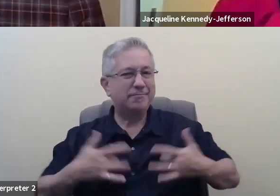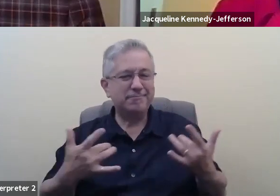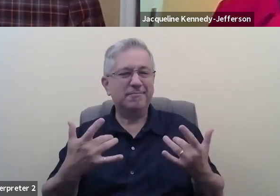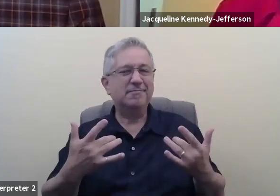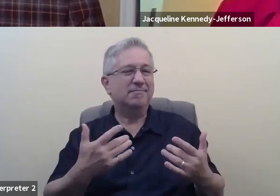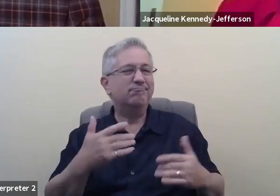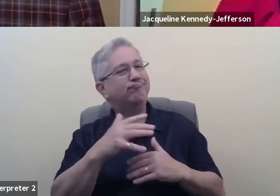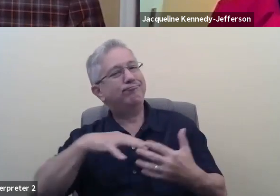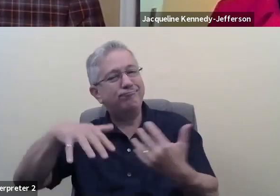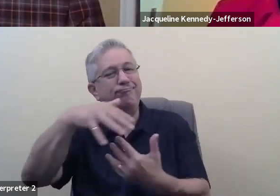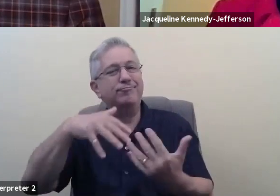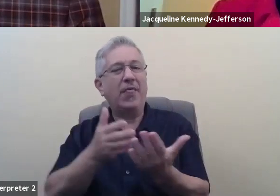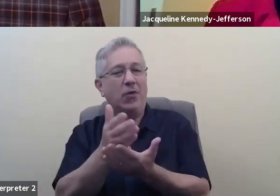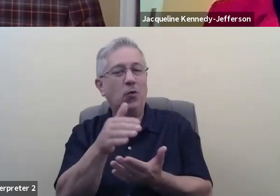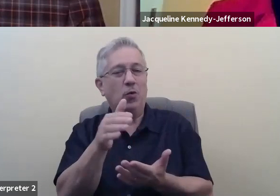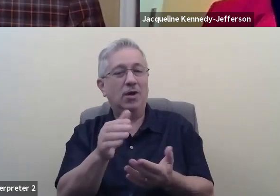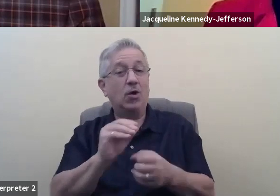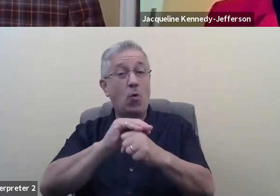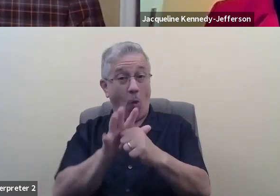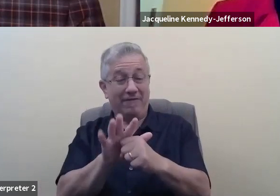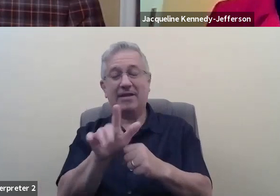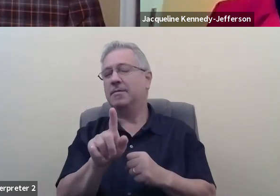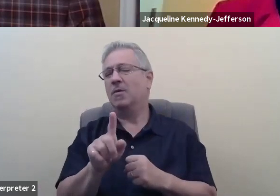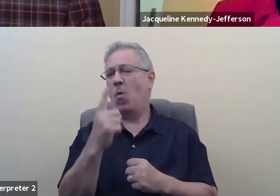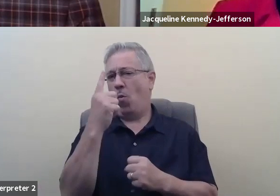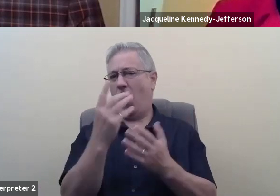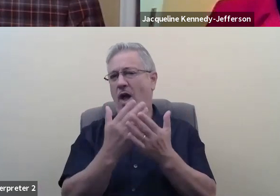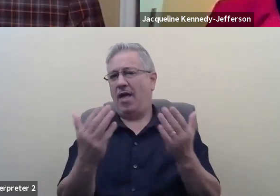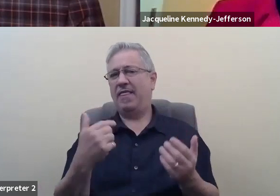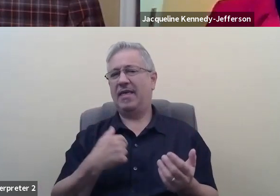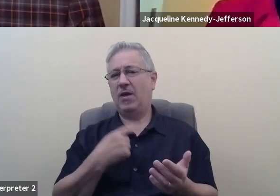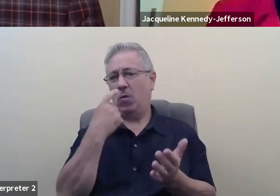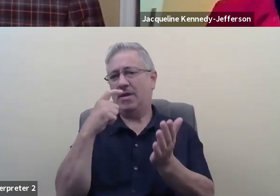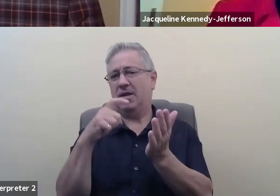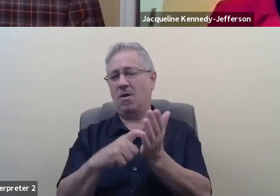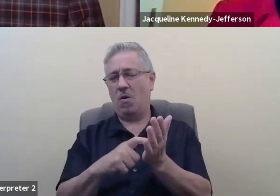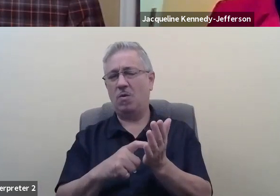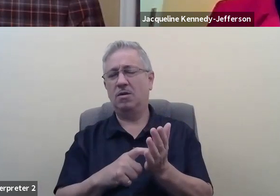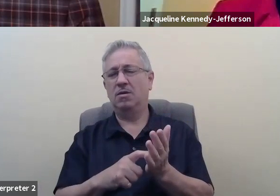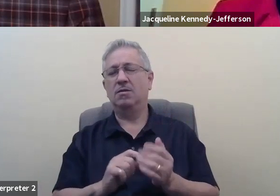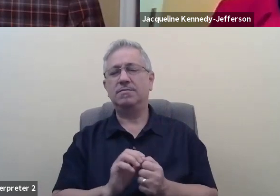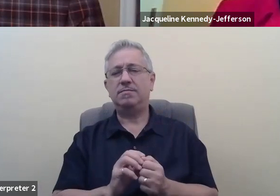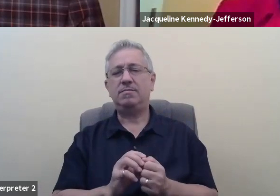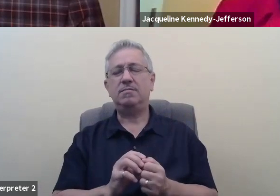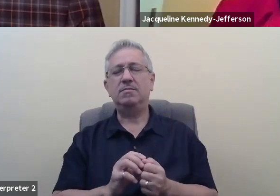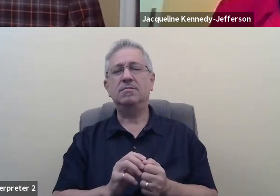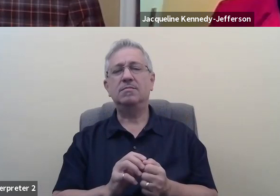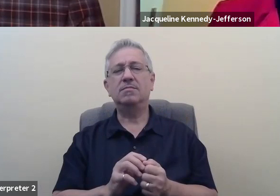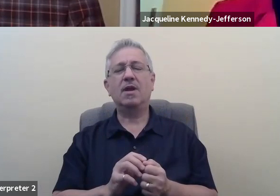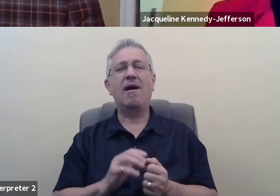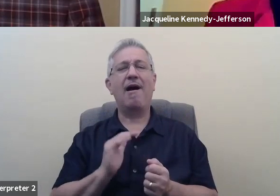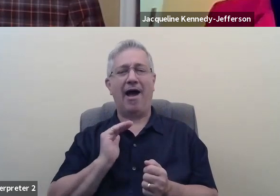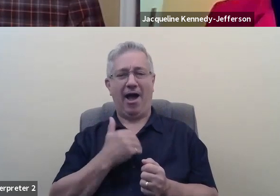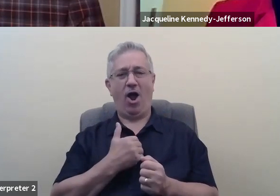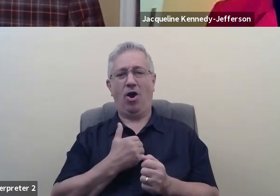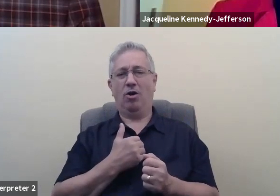this pandemic crisis. I think one of the things that we have, one of the things that we've rolled out,